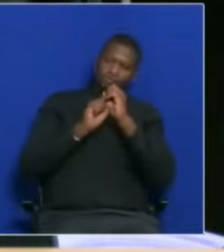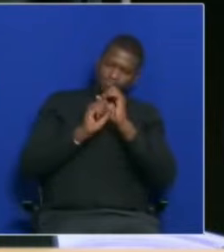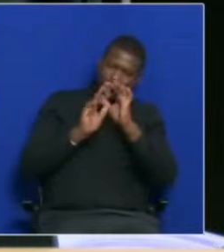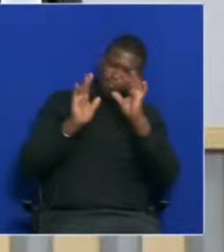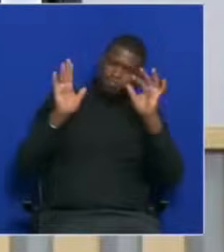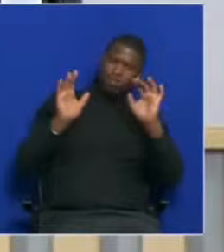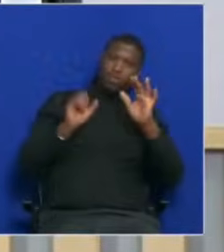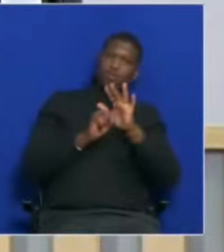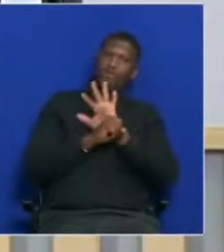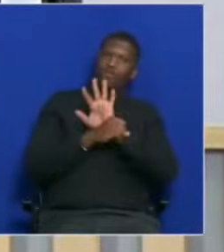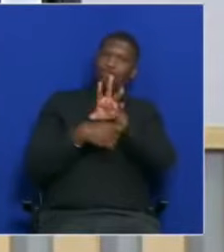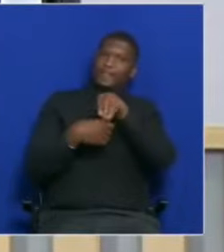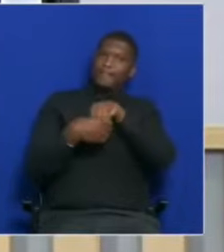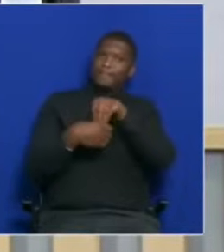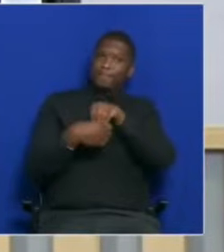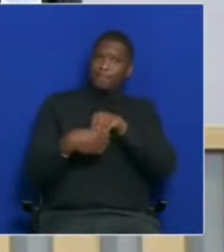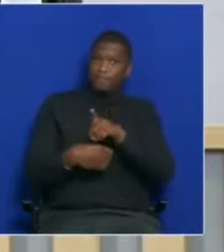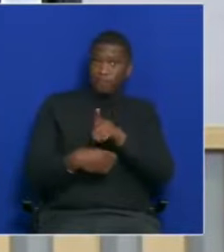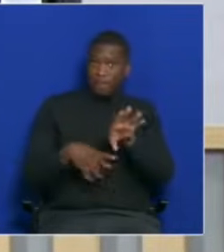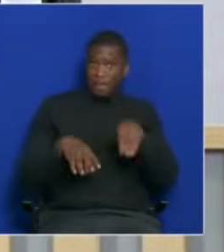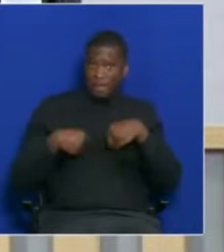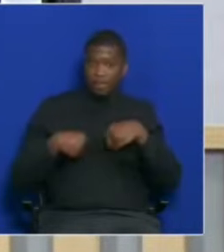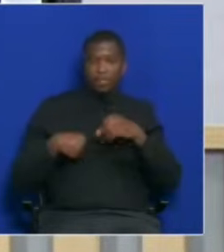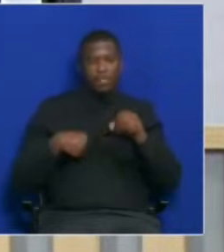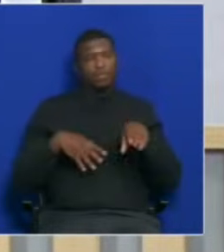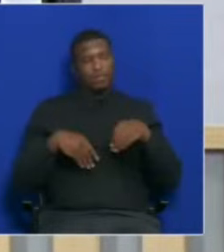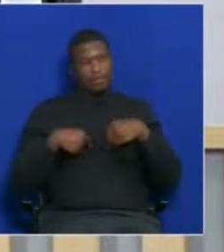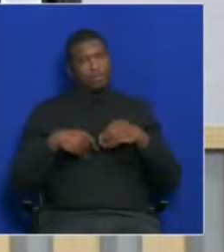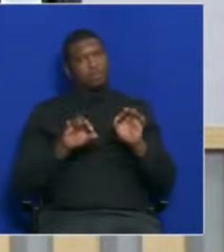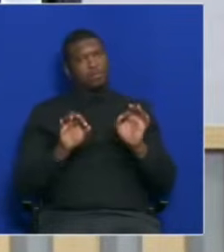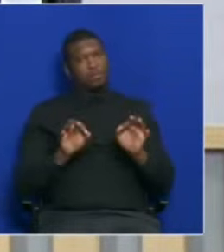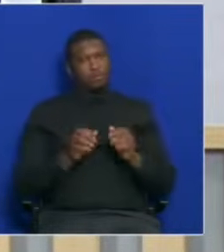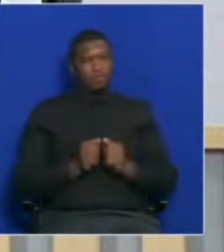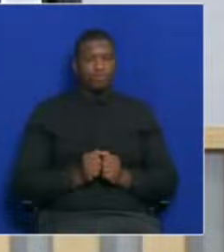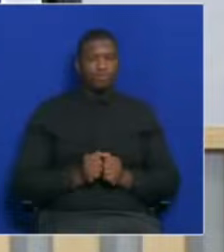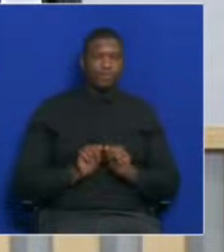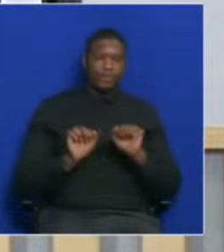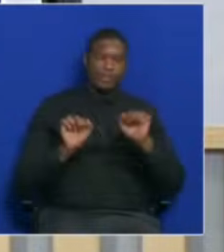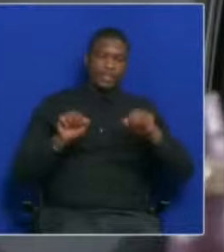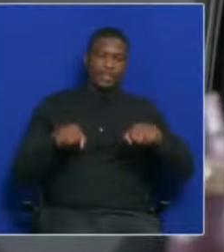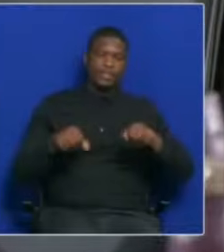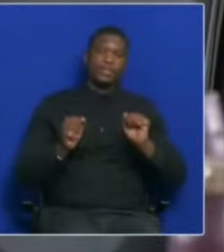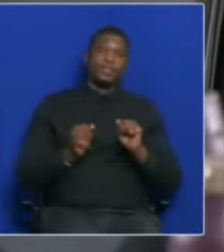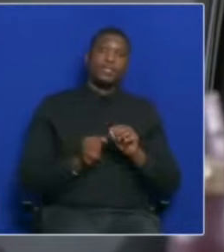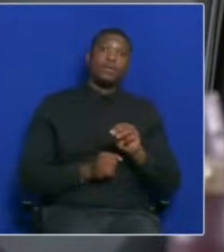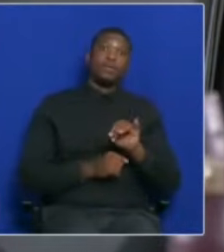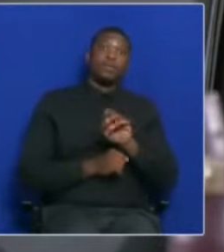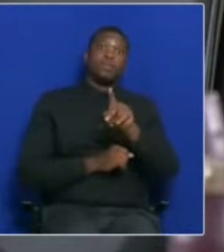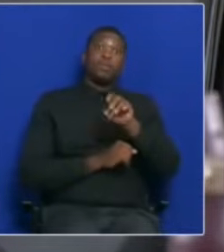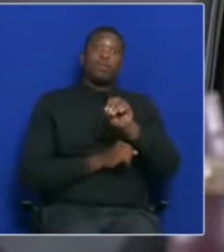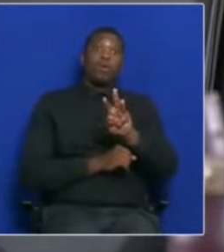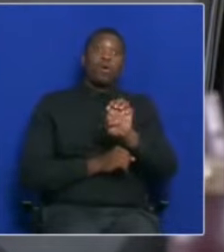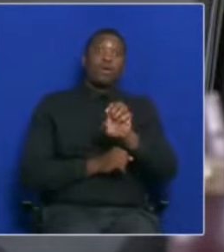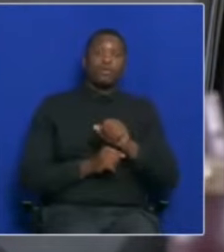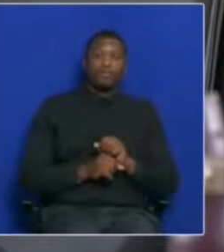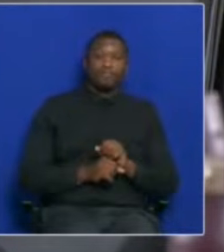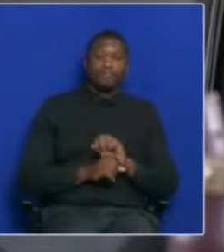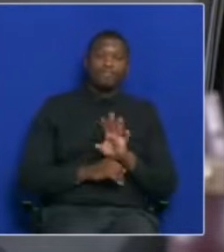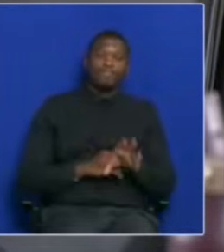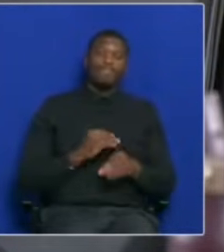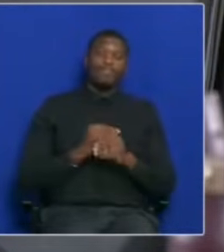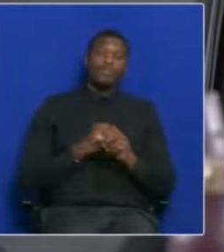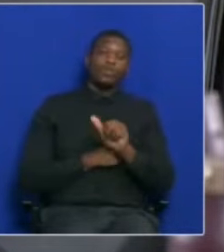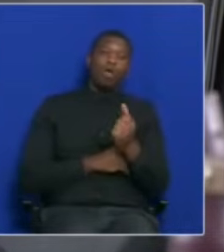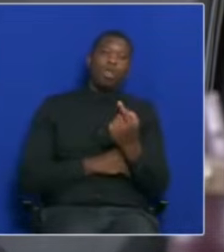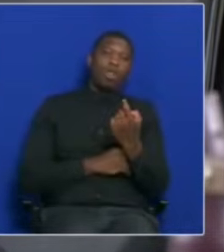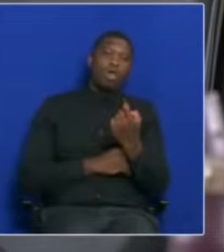You accept that? I accept that. Yes, yes, Ms. Bowen. And then one other thing I want to quickly